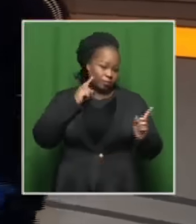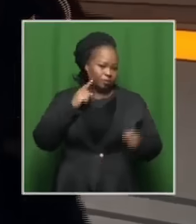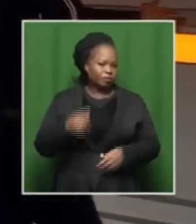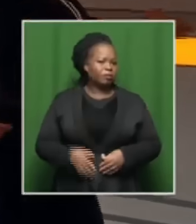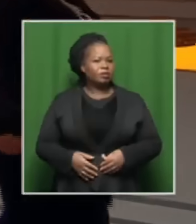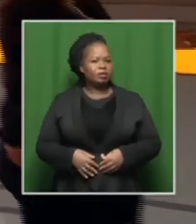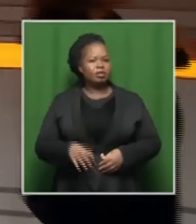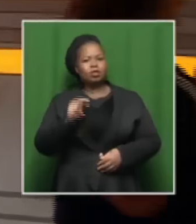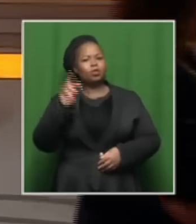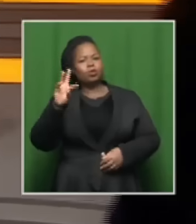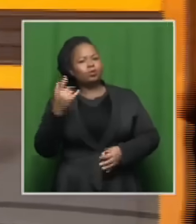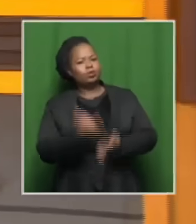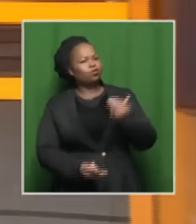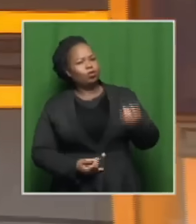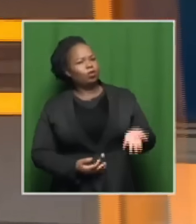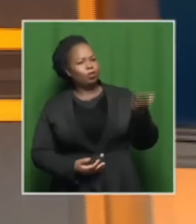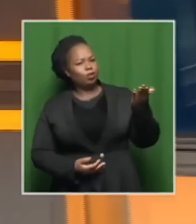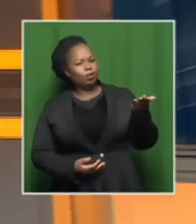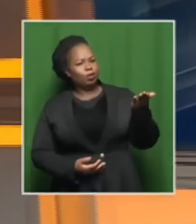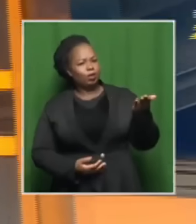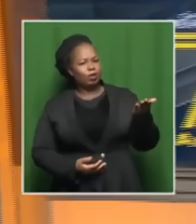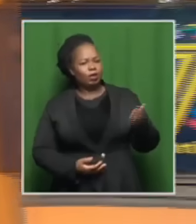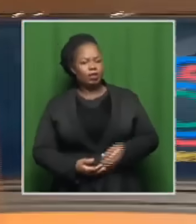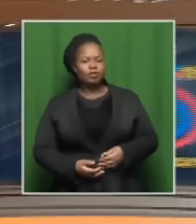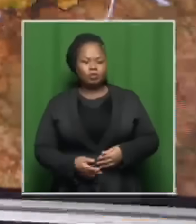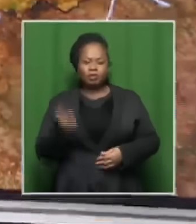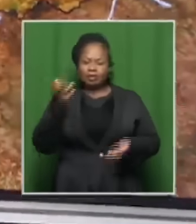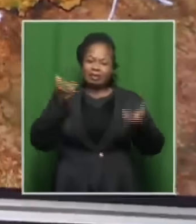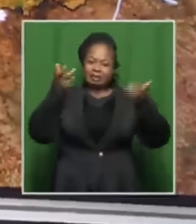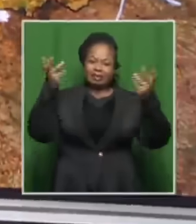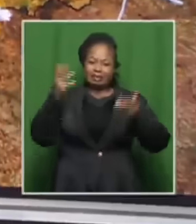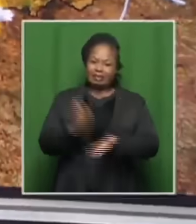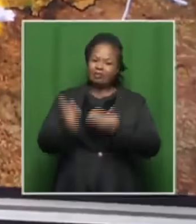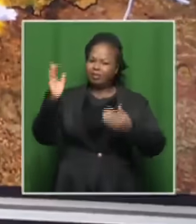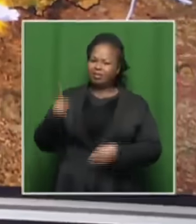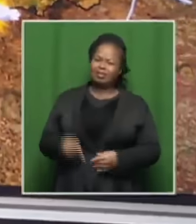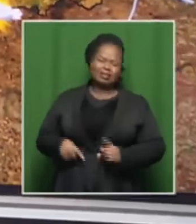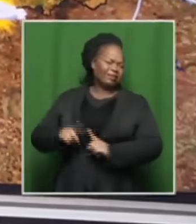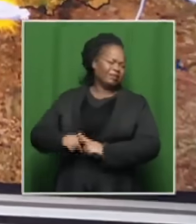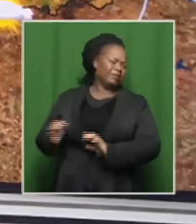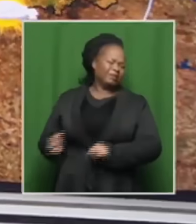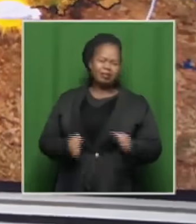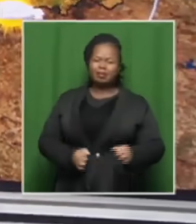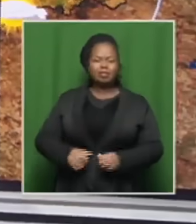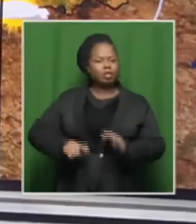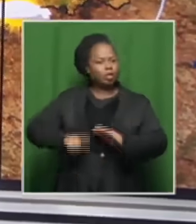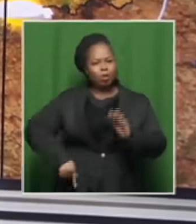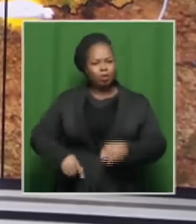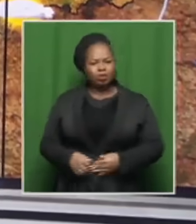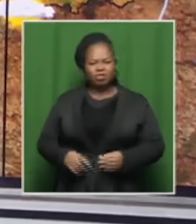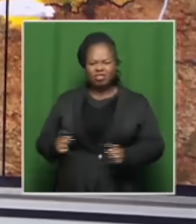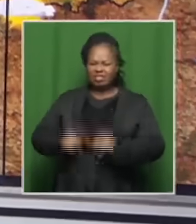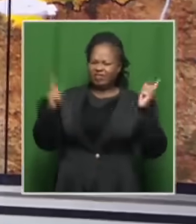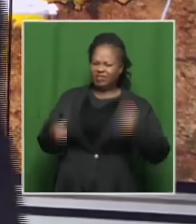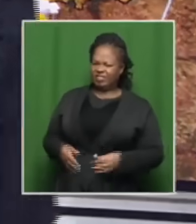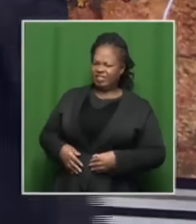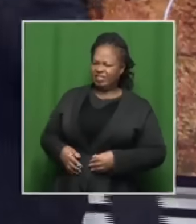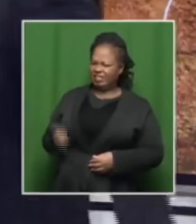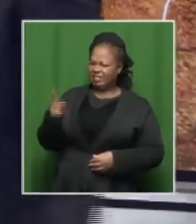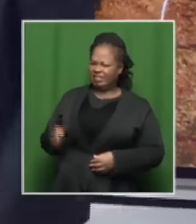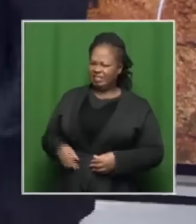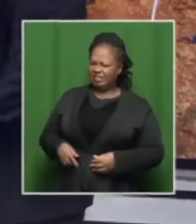the northwest. What's wrong with you? Yeah, so partly cloudy skies in the northwest and temperatures staying into the low 20s. It's a different format. There